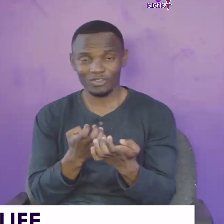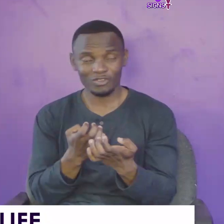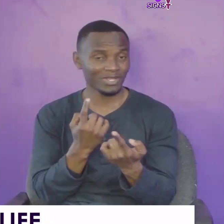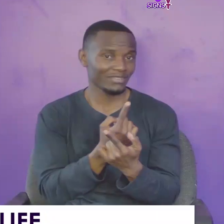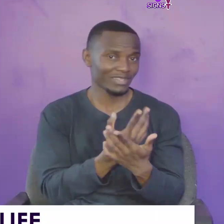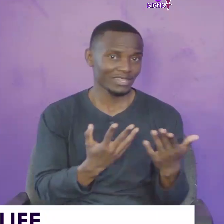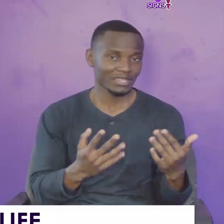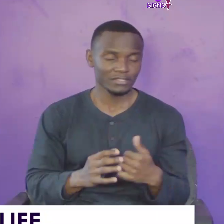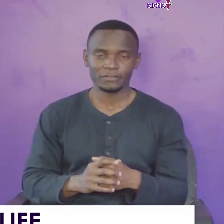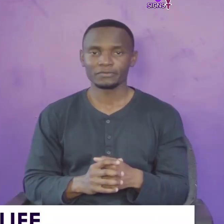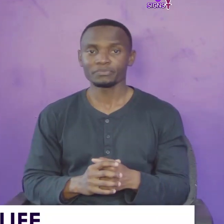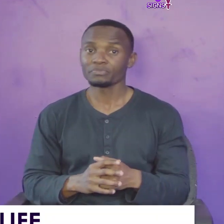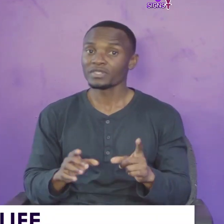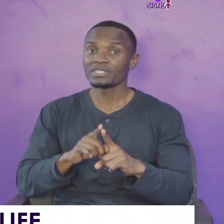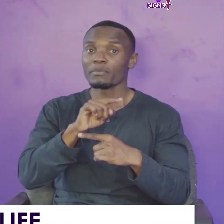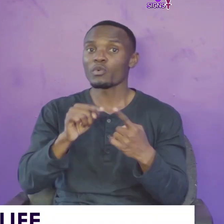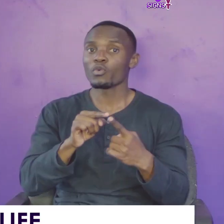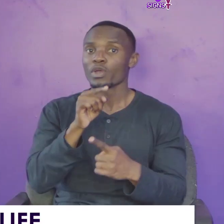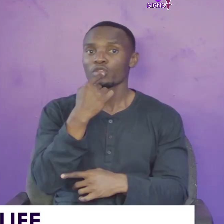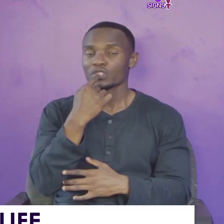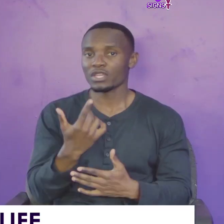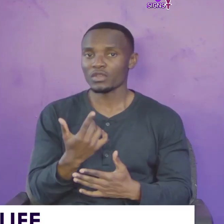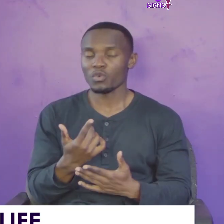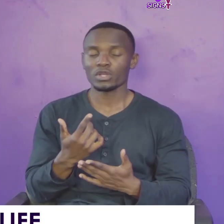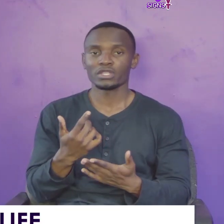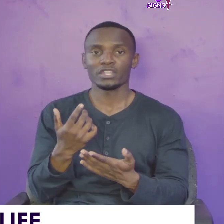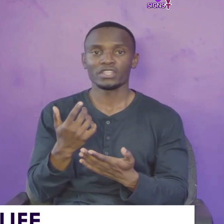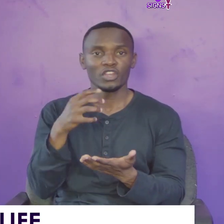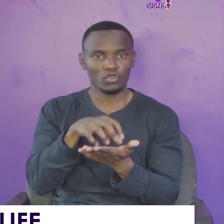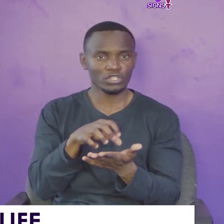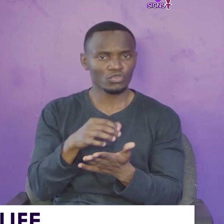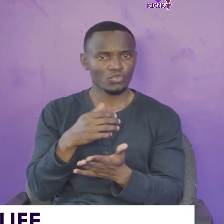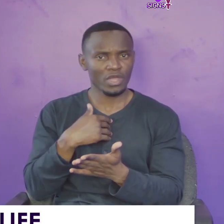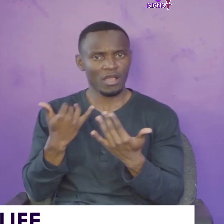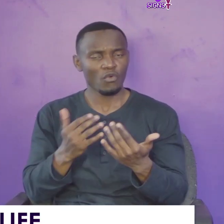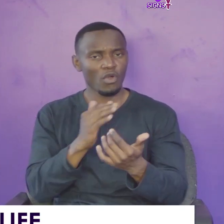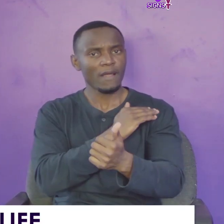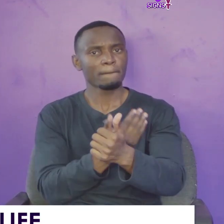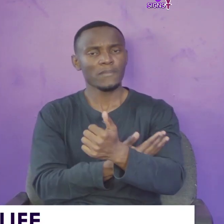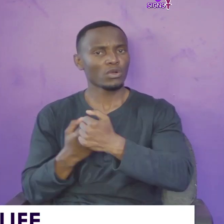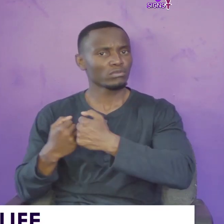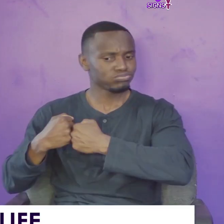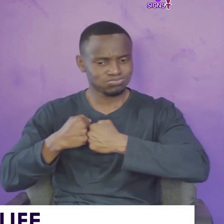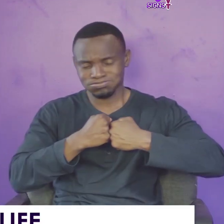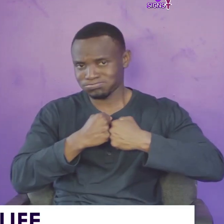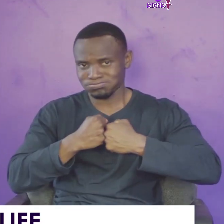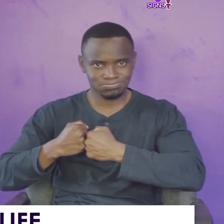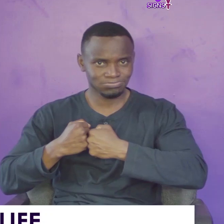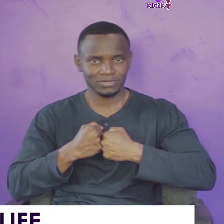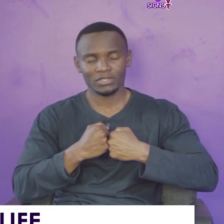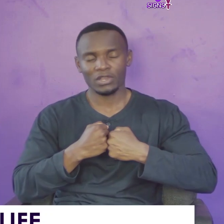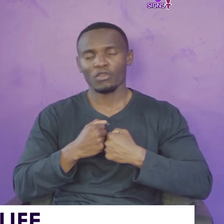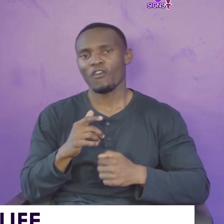of conditions, actually, Yes. there is the power struggle. Yeah, power struggle. Yeah. Just the feeling